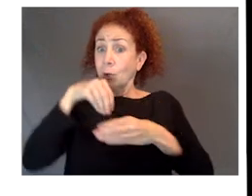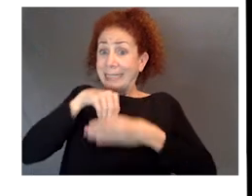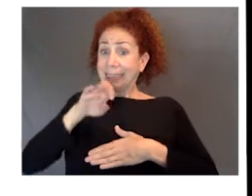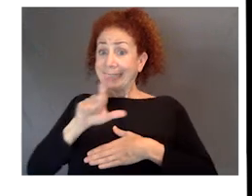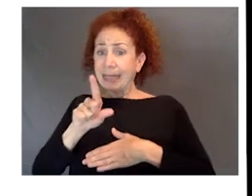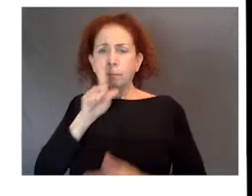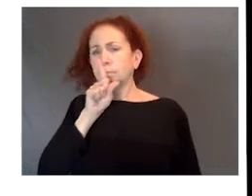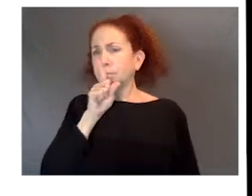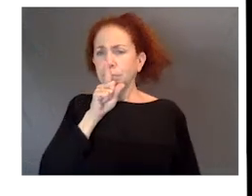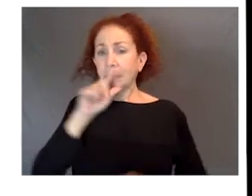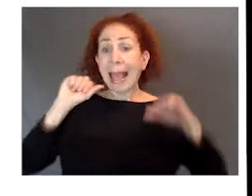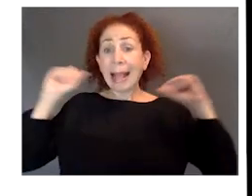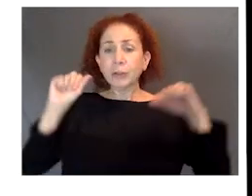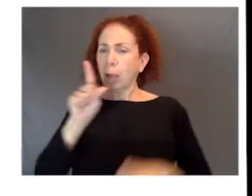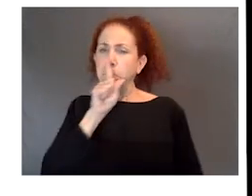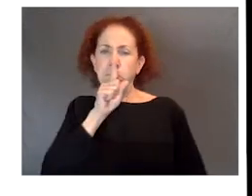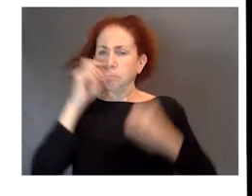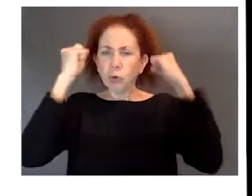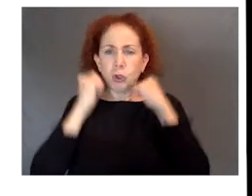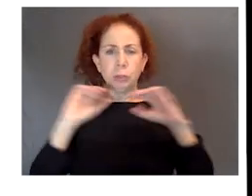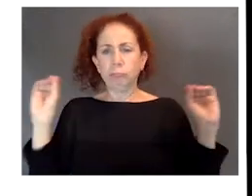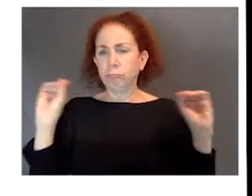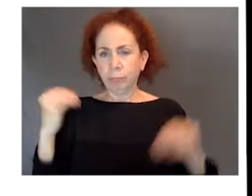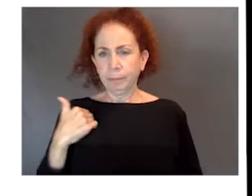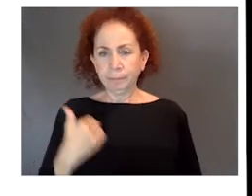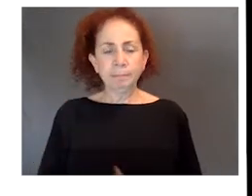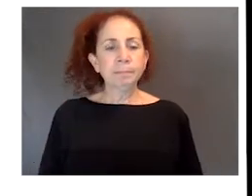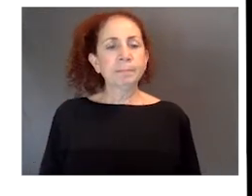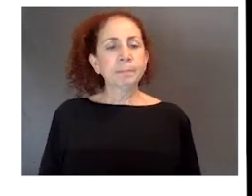was in their cell or their exercise yard.